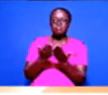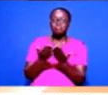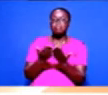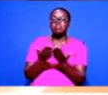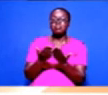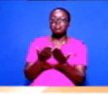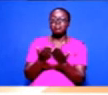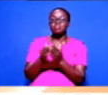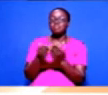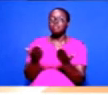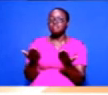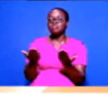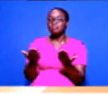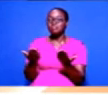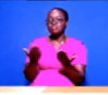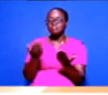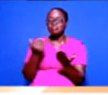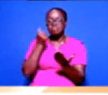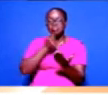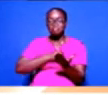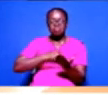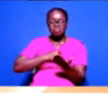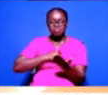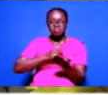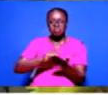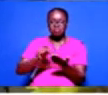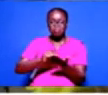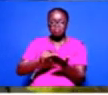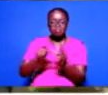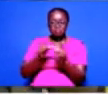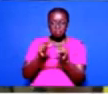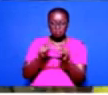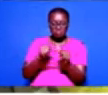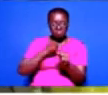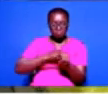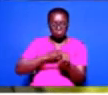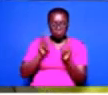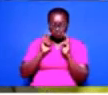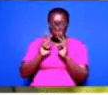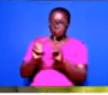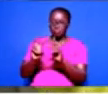offices for the locals to pen down their condolence messages.